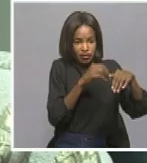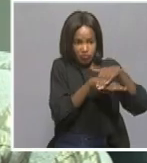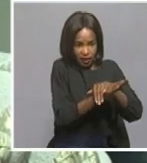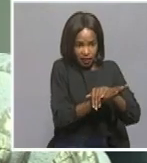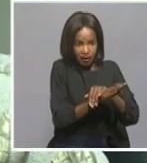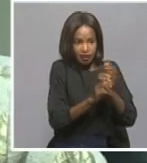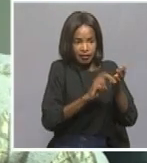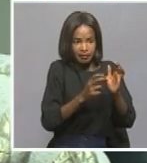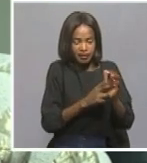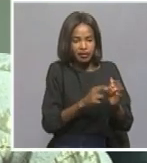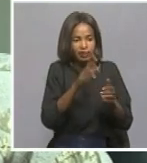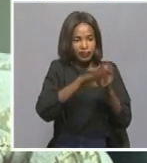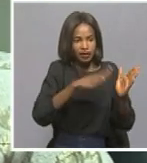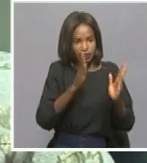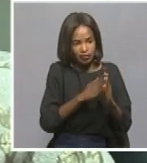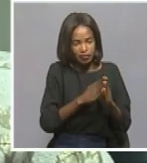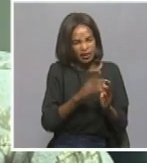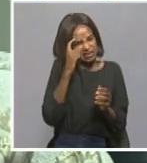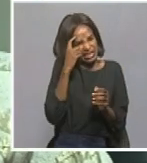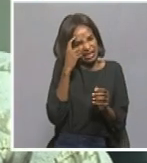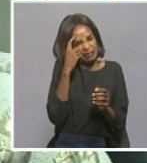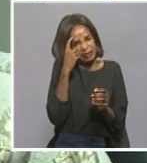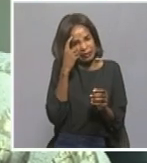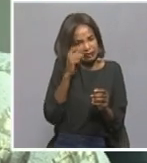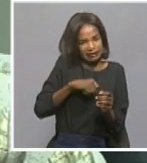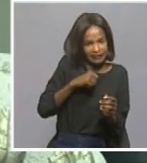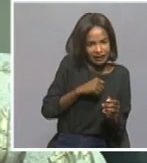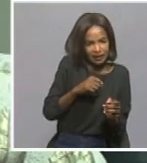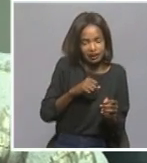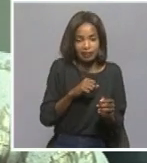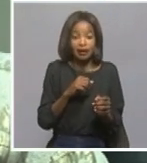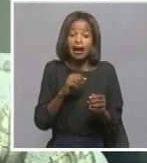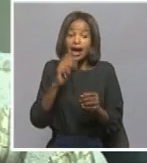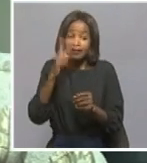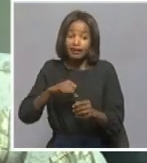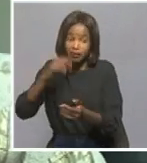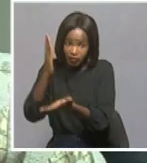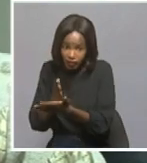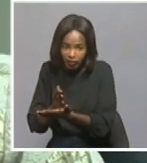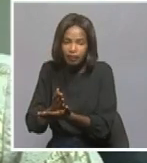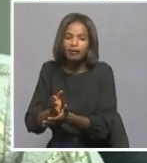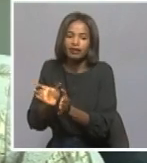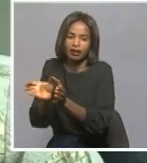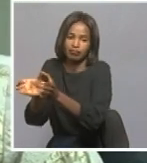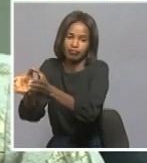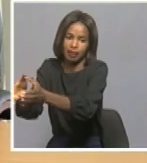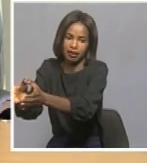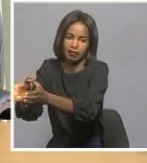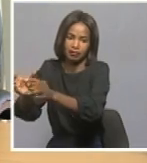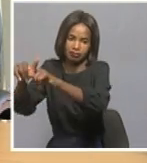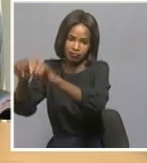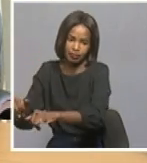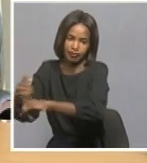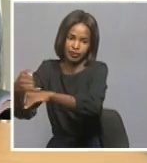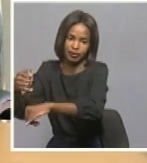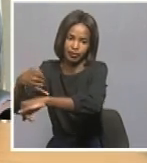those that have come home whom we just want to keep a sight and monitor them before we can clear them for them to go home. At